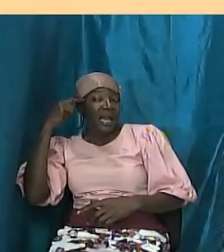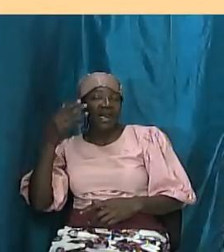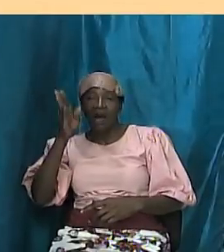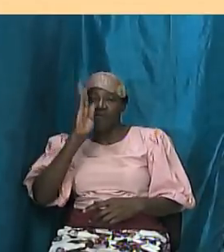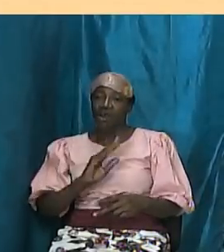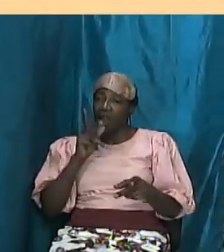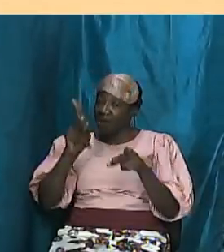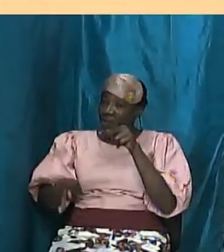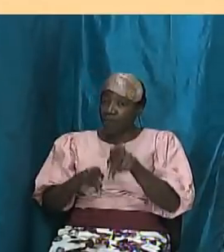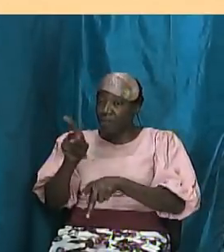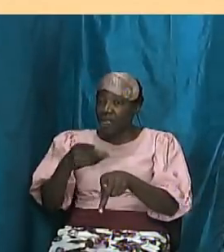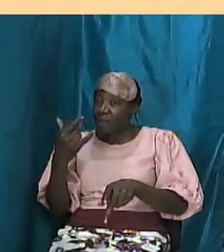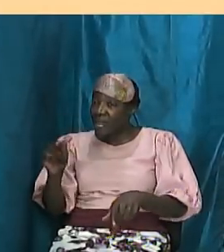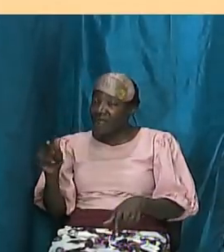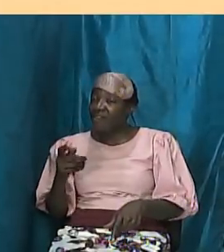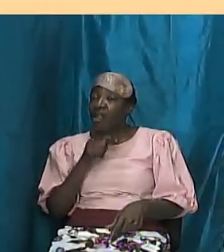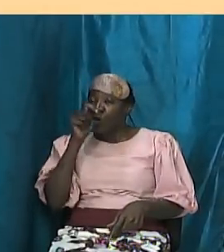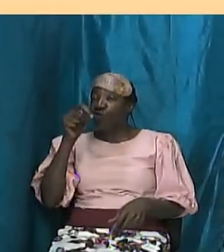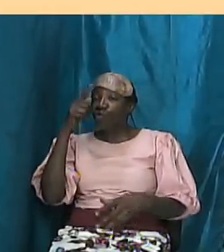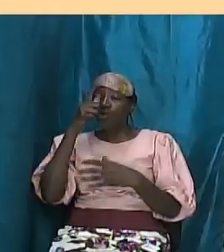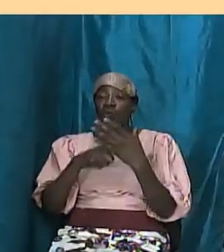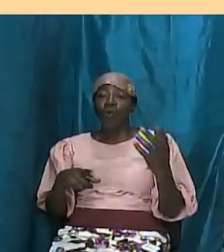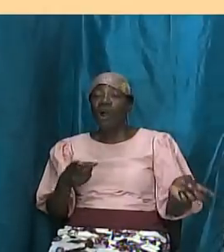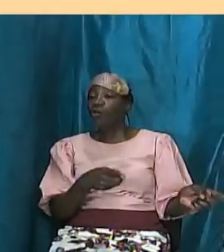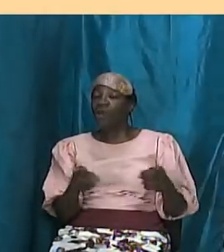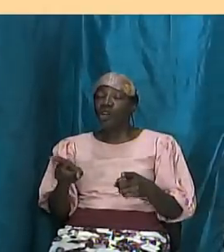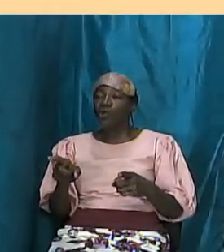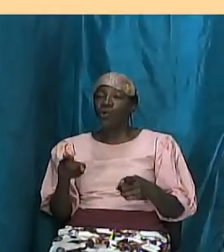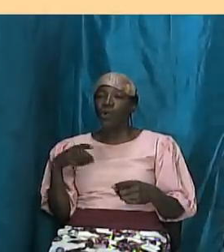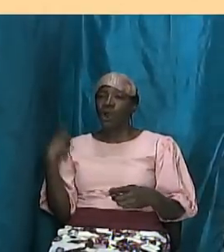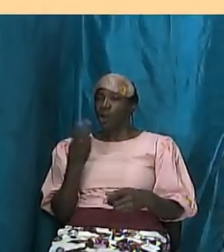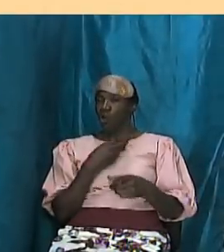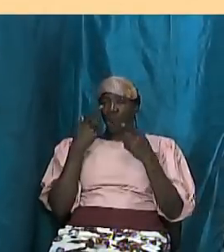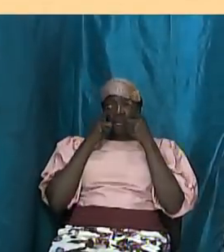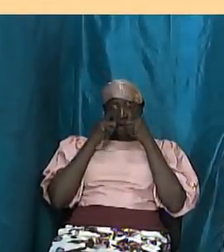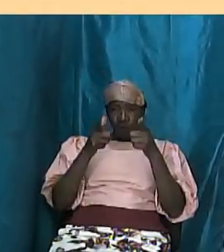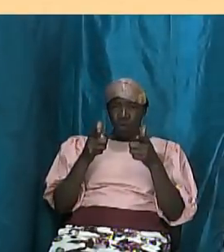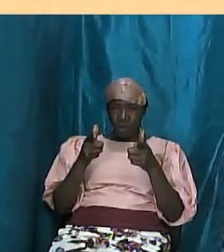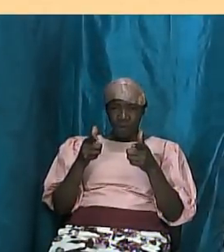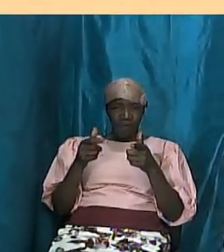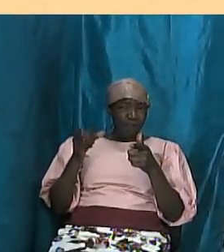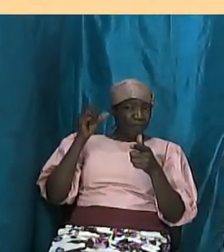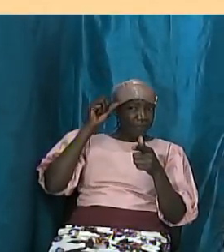fact that what we do, we look at the scientific